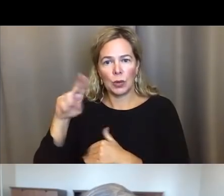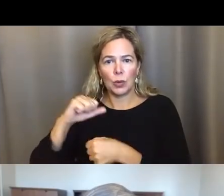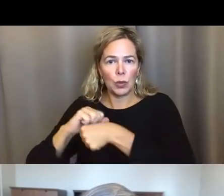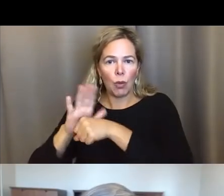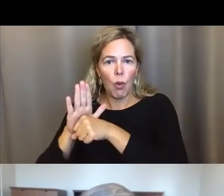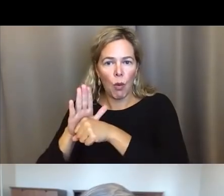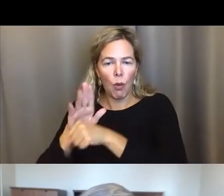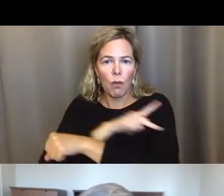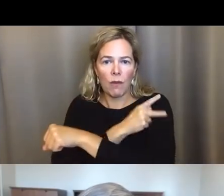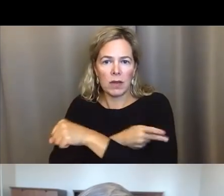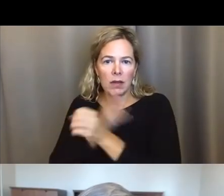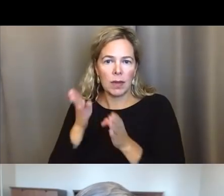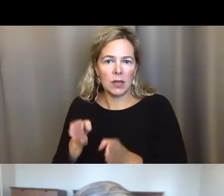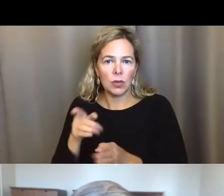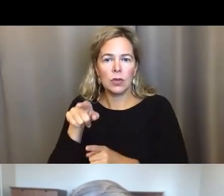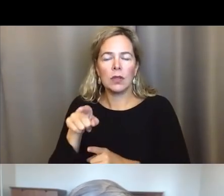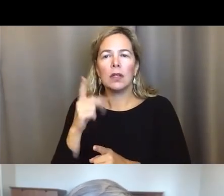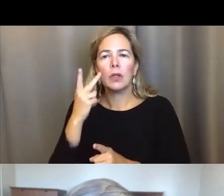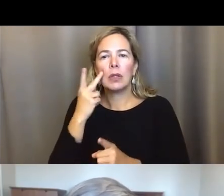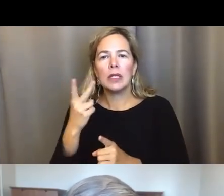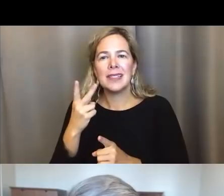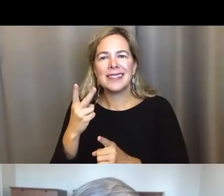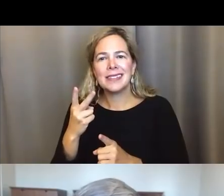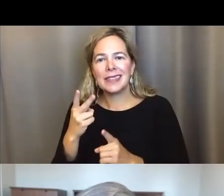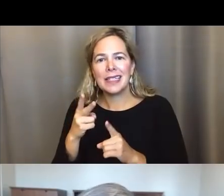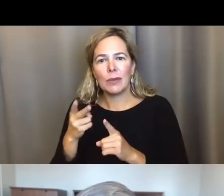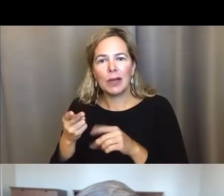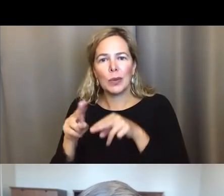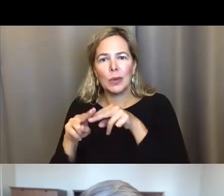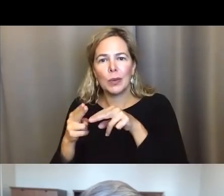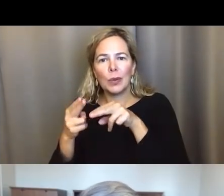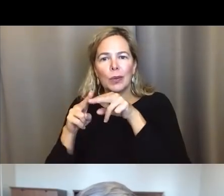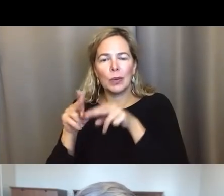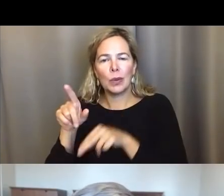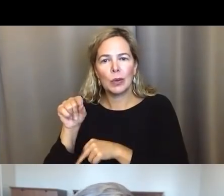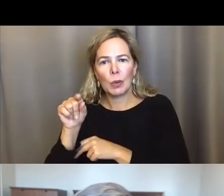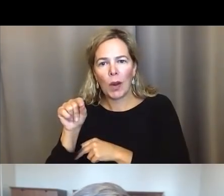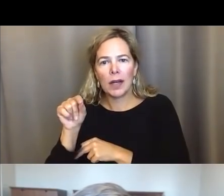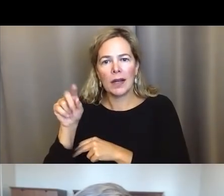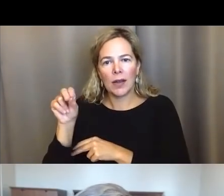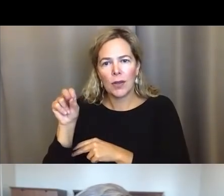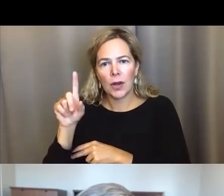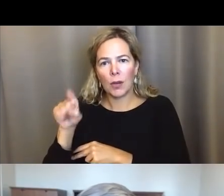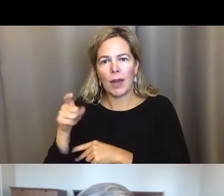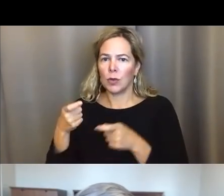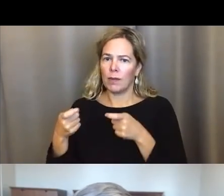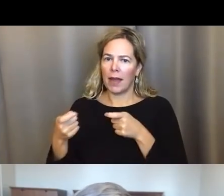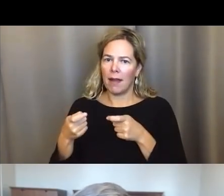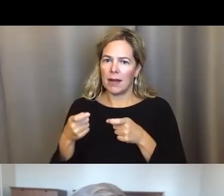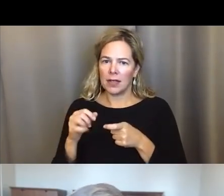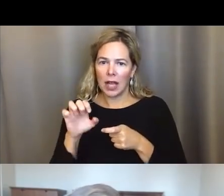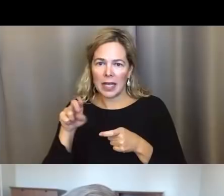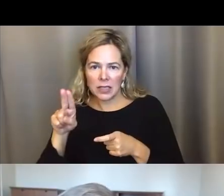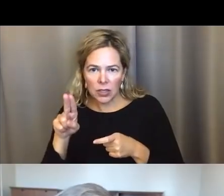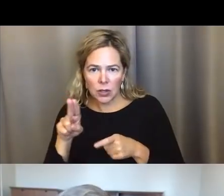And you can see as we start getting into the 20 to 30, we have to then begin to manage our ICU and general care